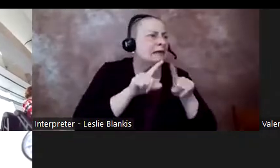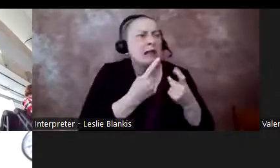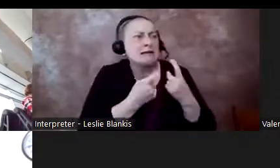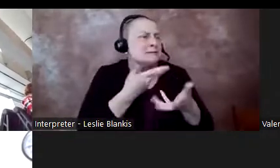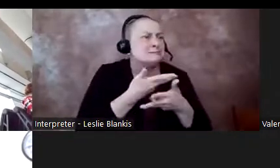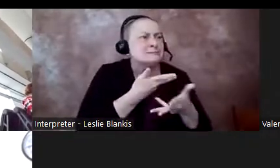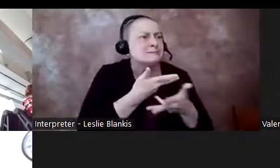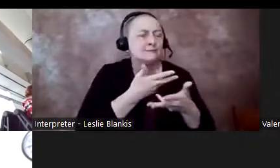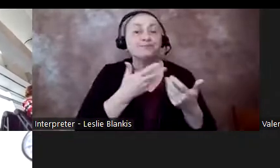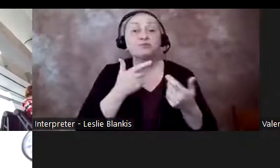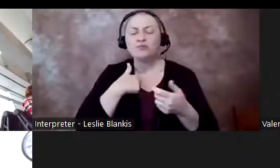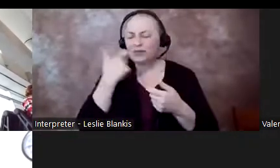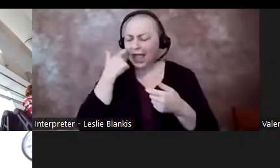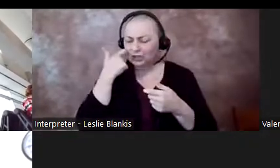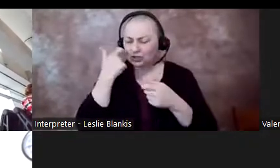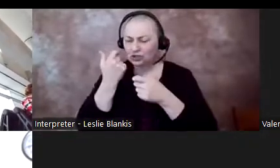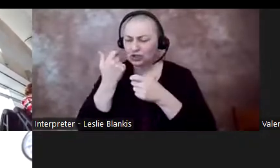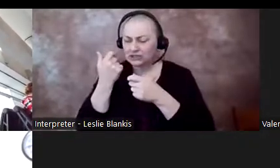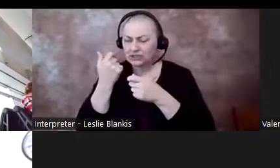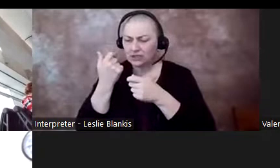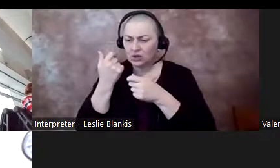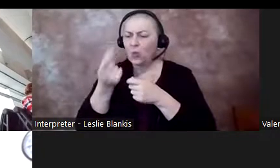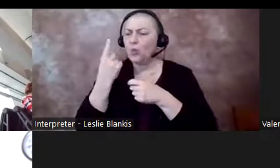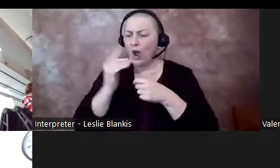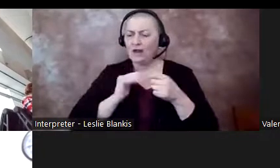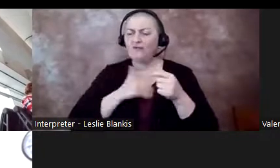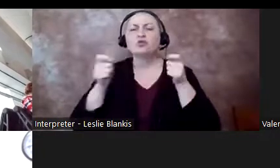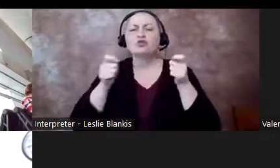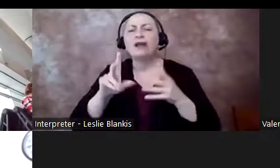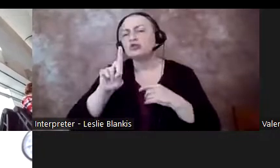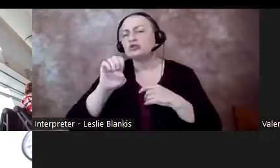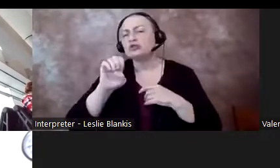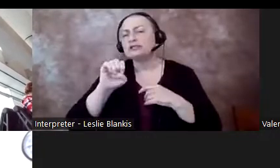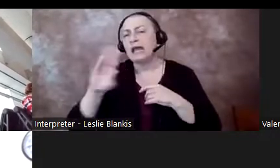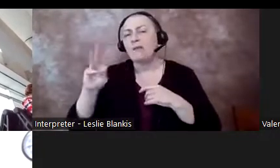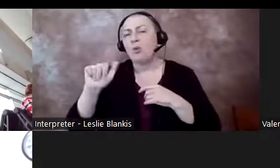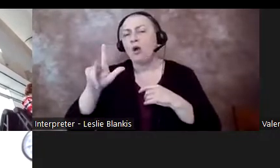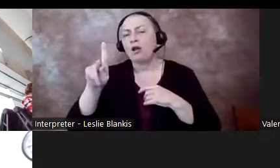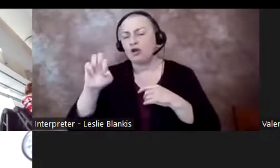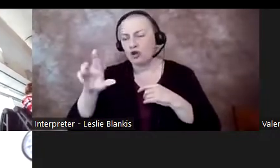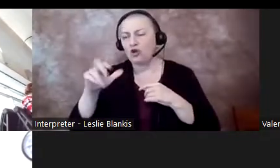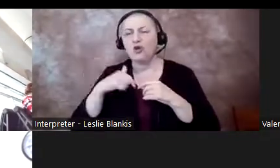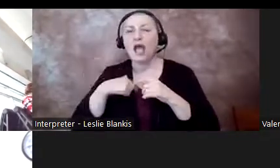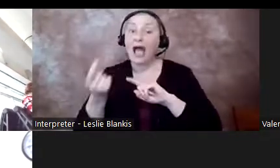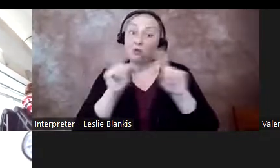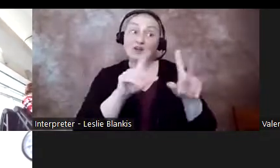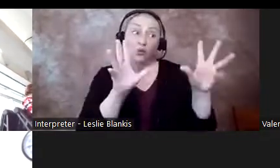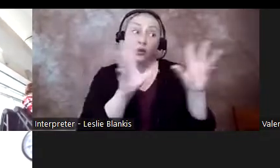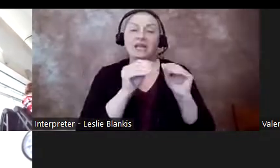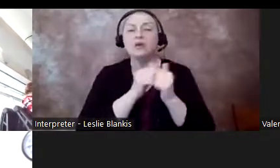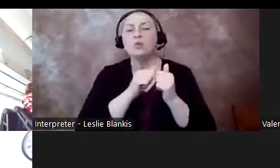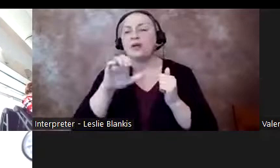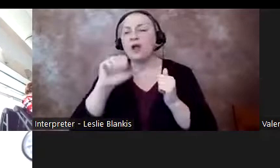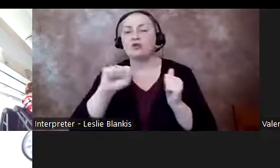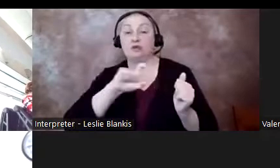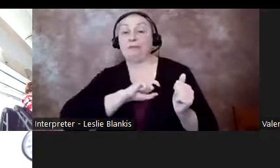And I just went with one of our directors, Deb Walker, to a meeting with Colorado Springs Police Department. They are being